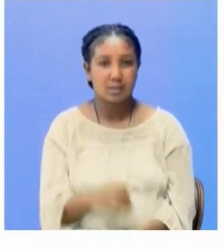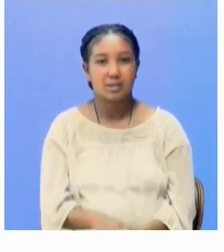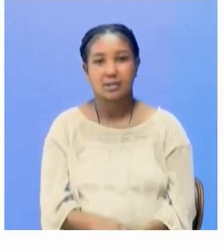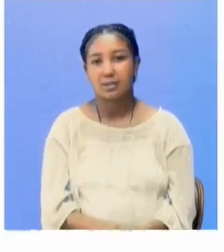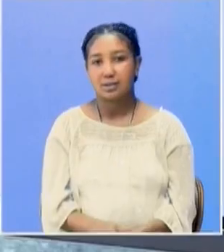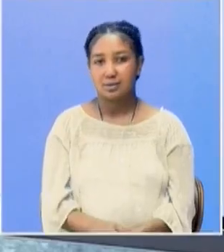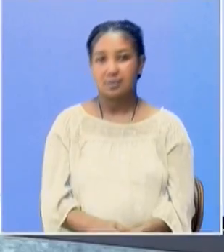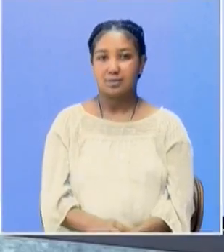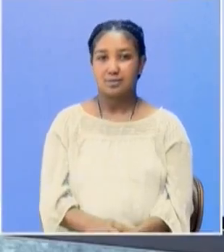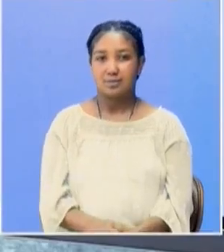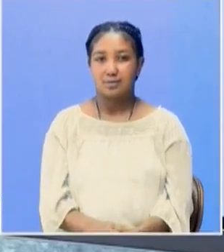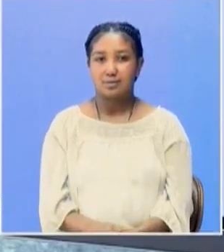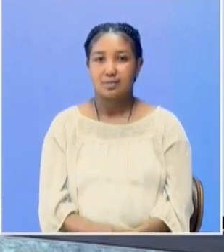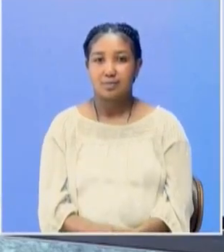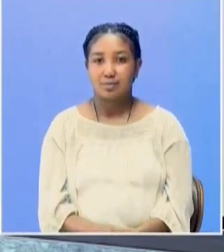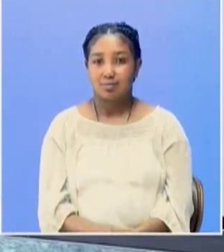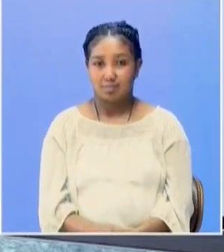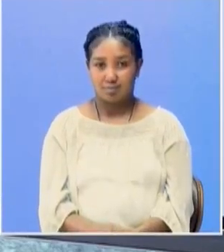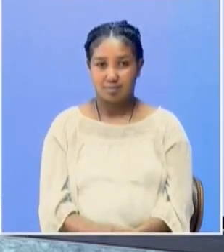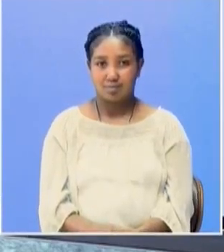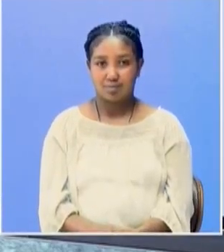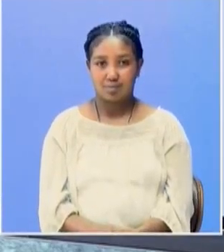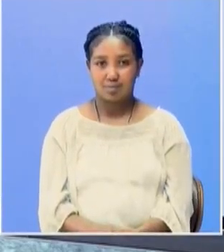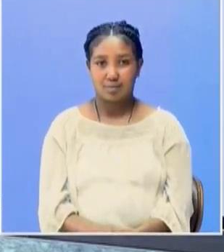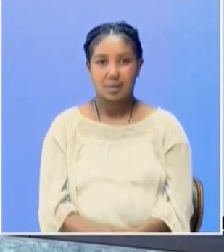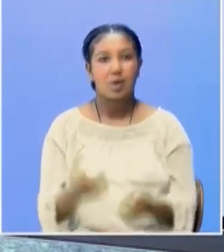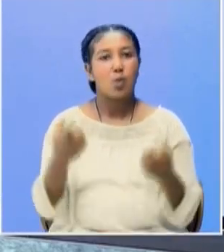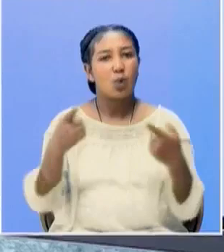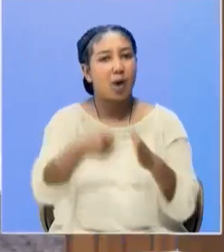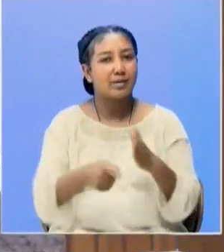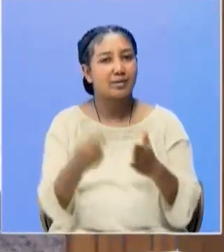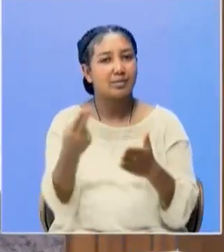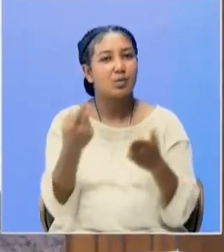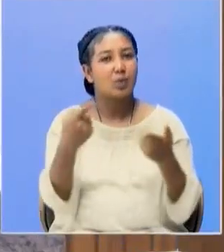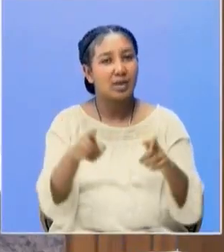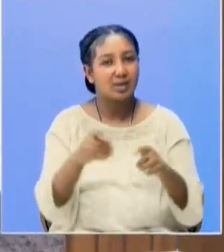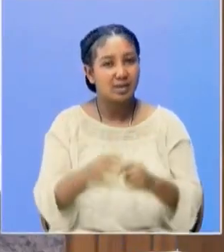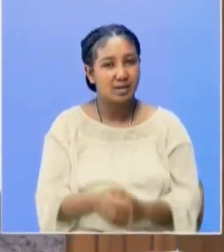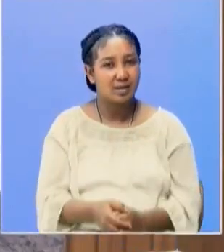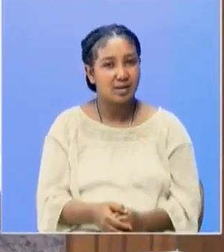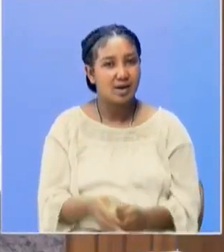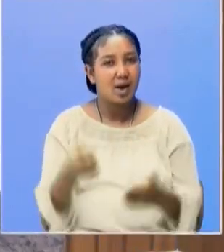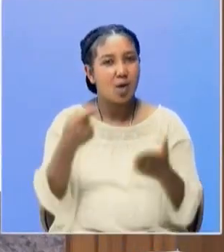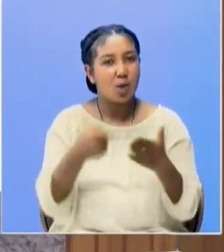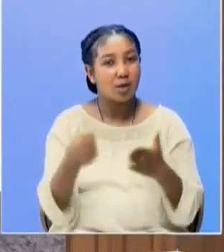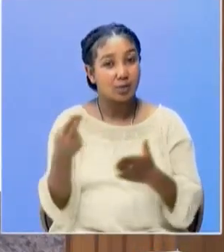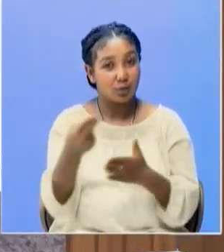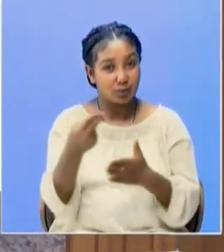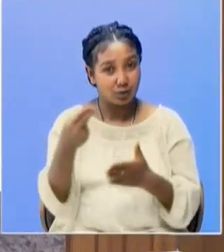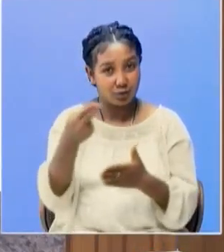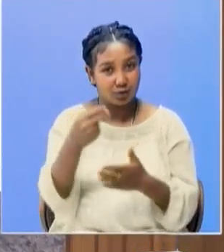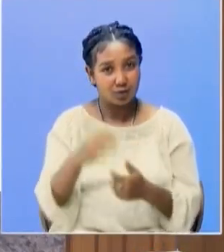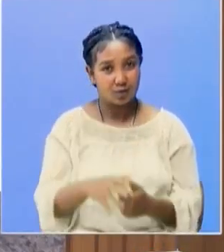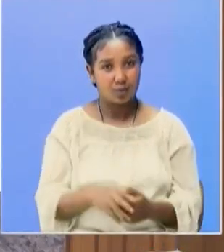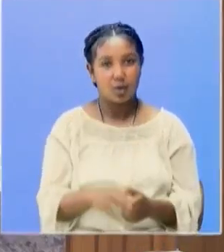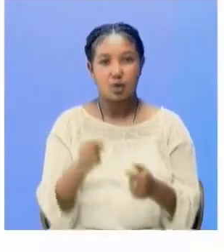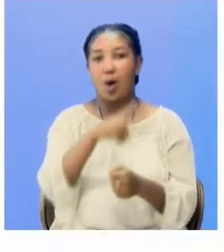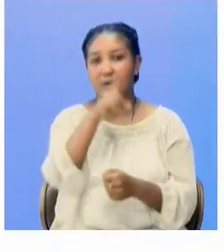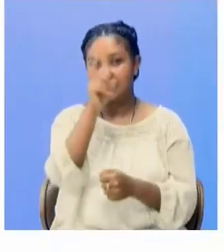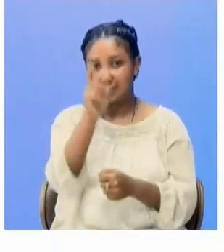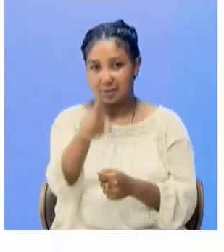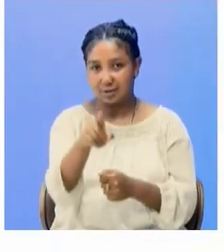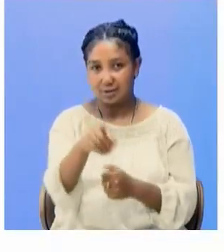Okay, come on here. When do we use what? What can be used to ask